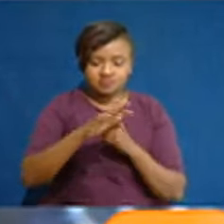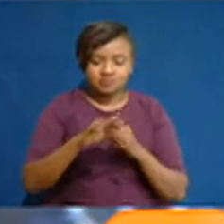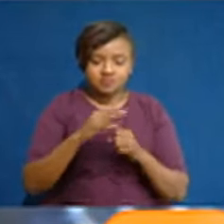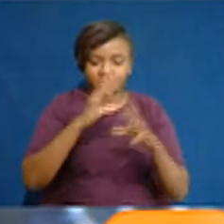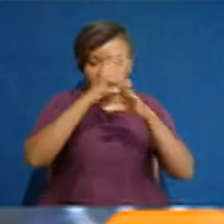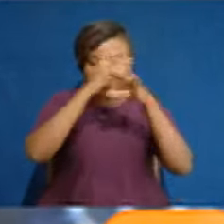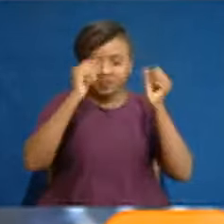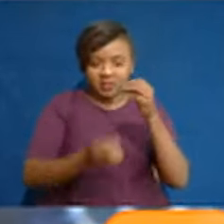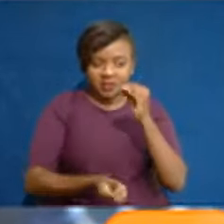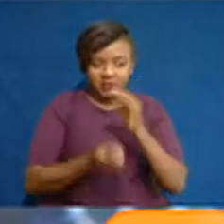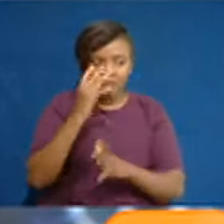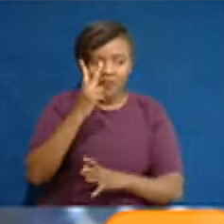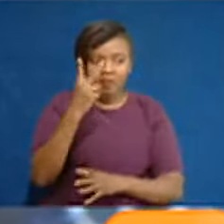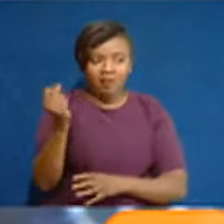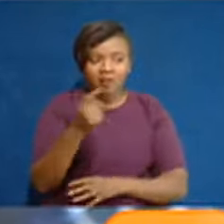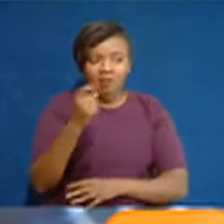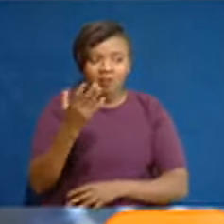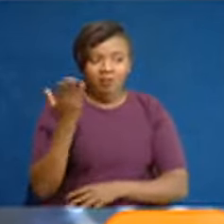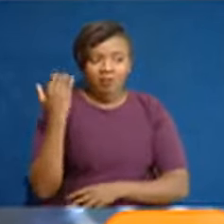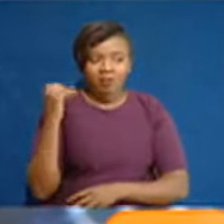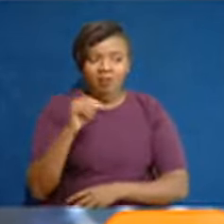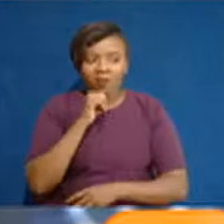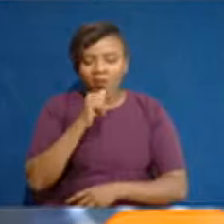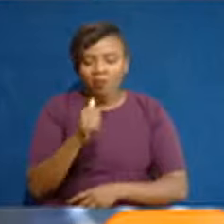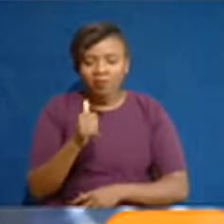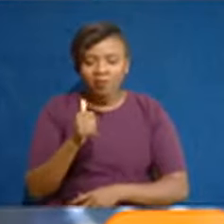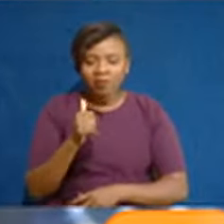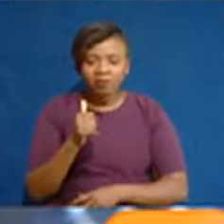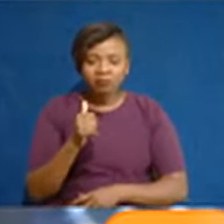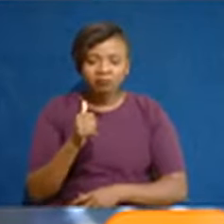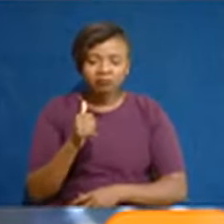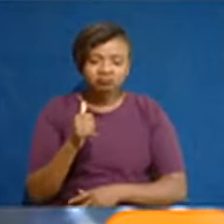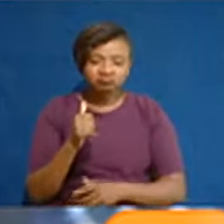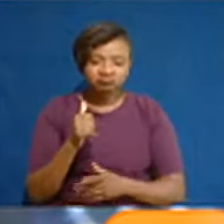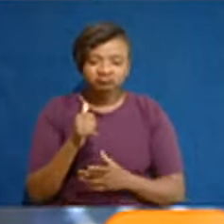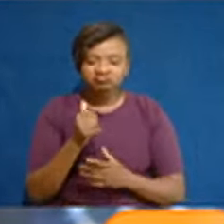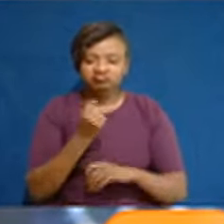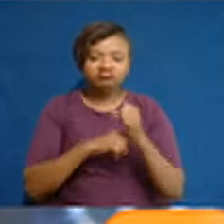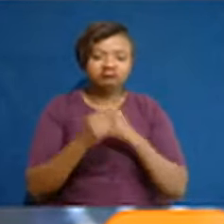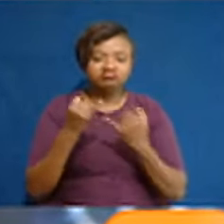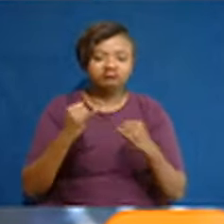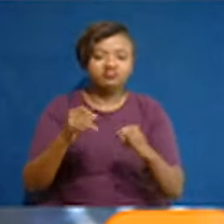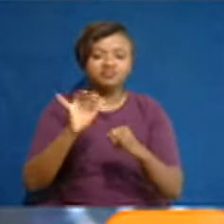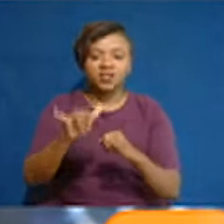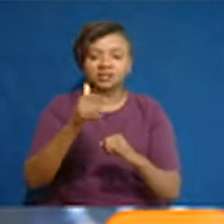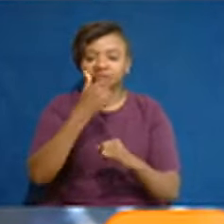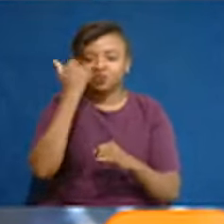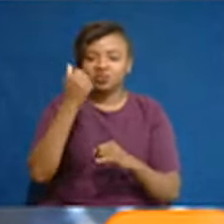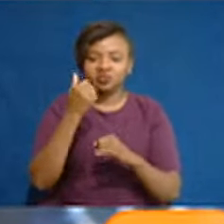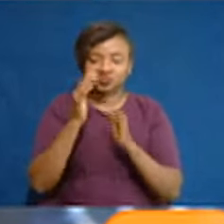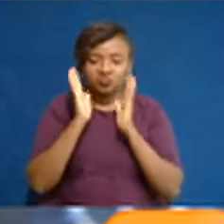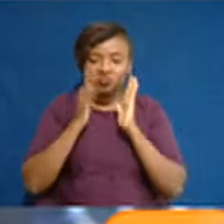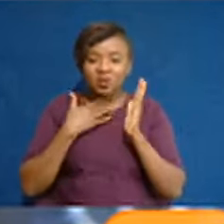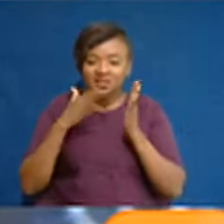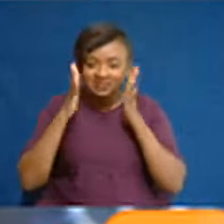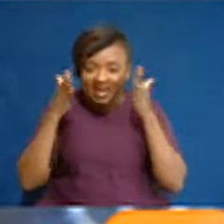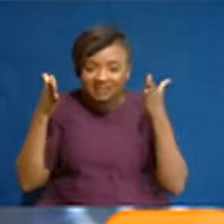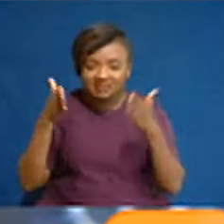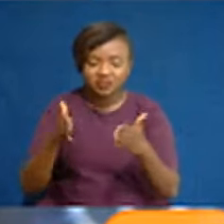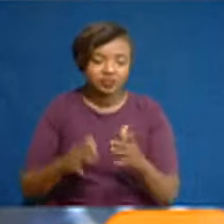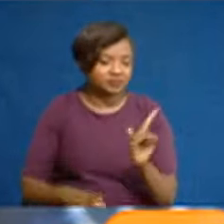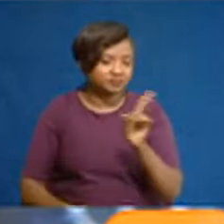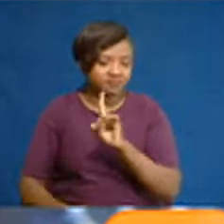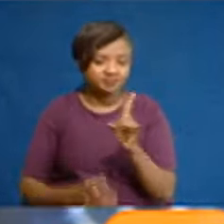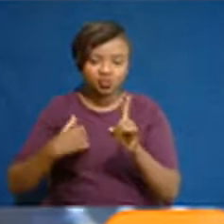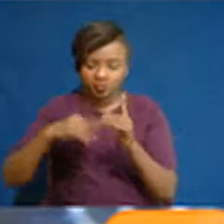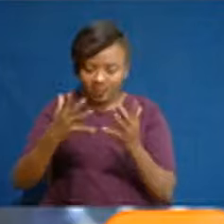have it disappear because of some tension around the protests. We need to be strategic and long-term in